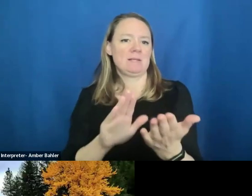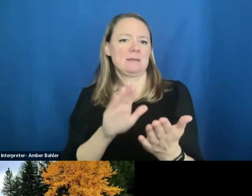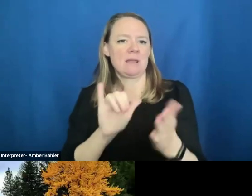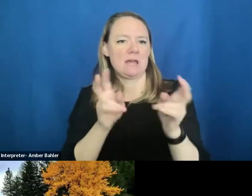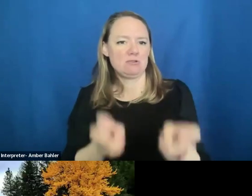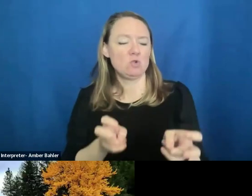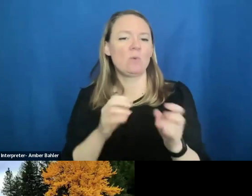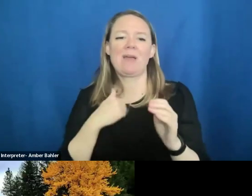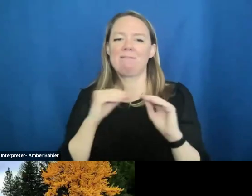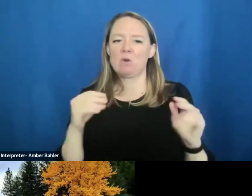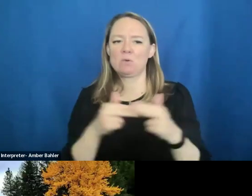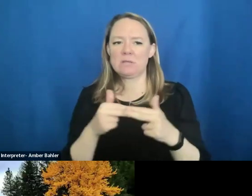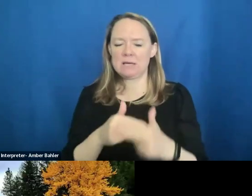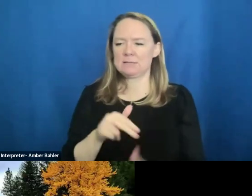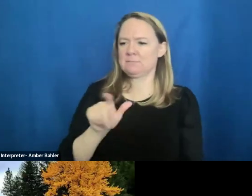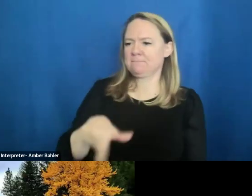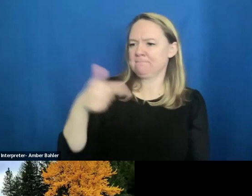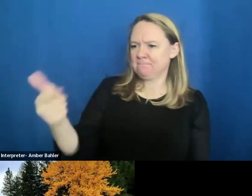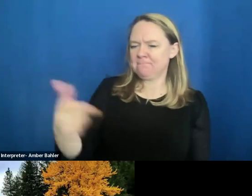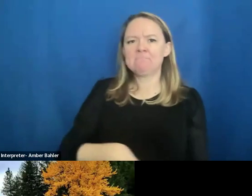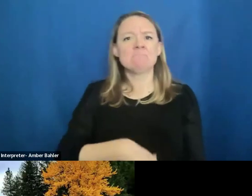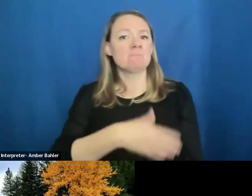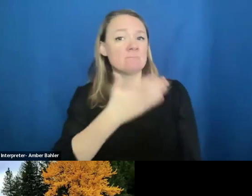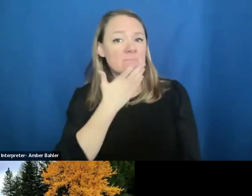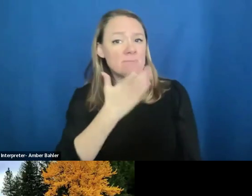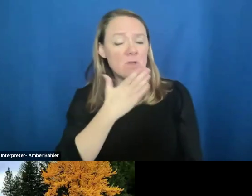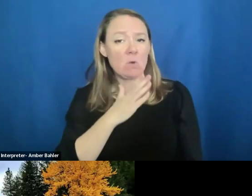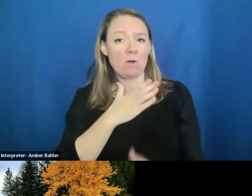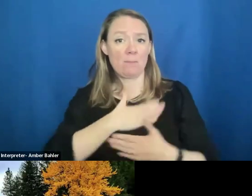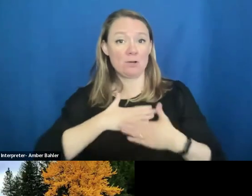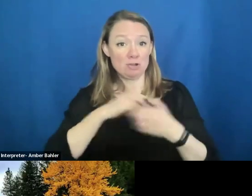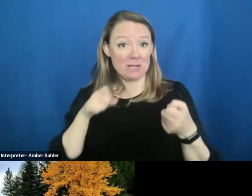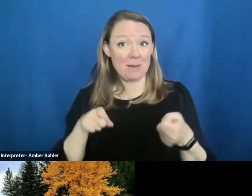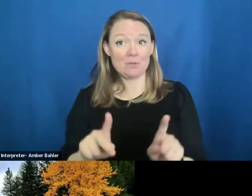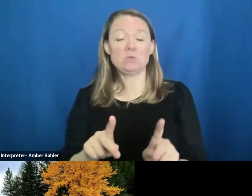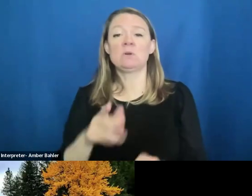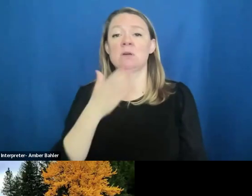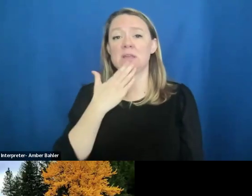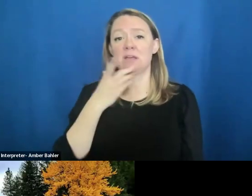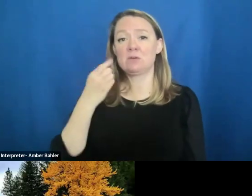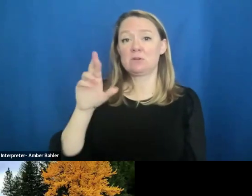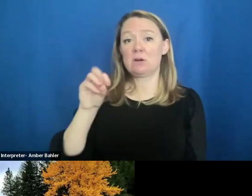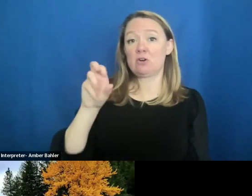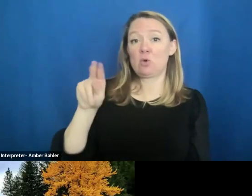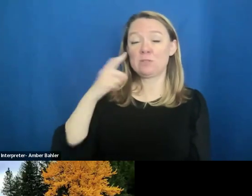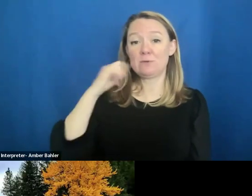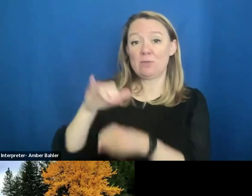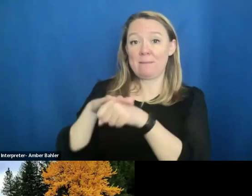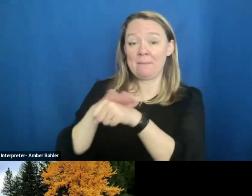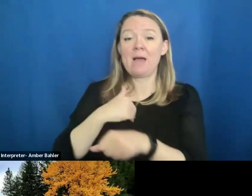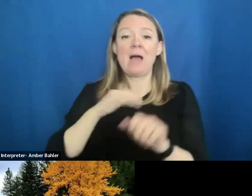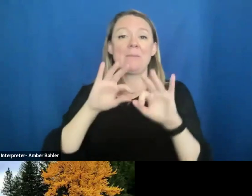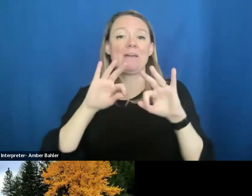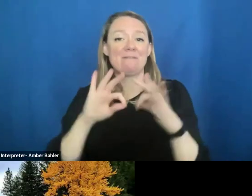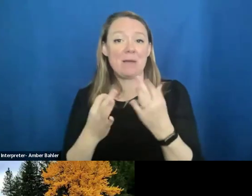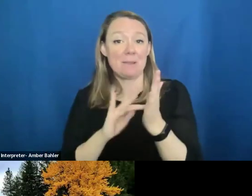Great, thank you. Appreciate the opportunity. Thank you, Dr. Owens, for that overview. I myself am a family medicine and addiction